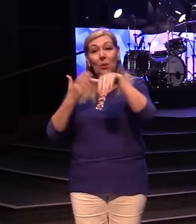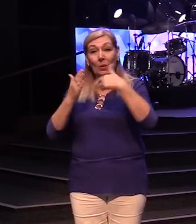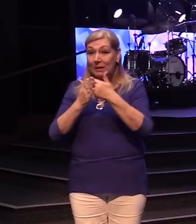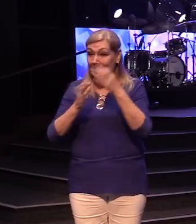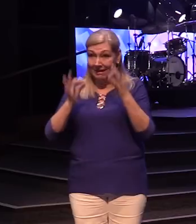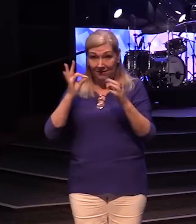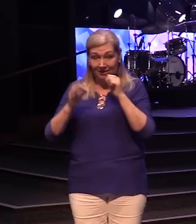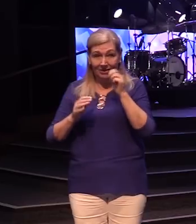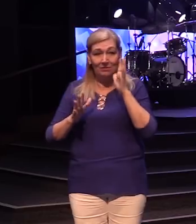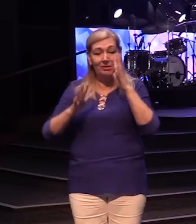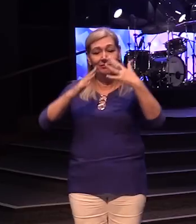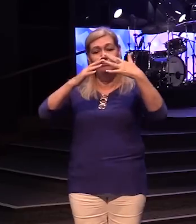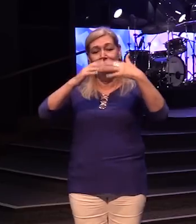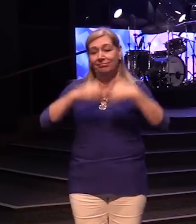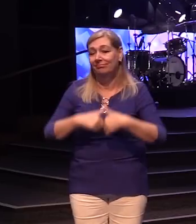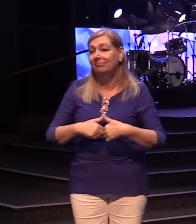collapses.